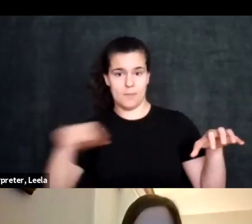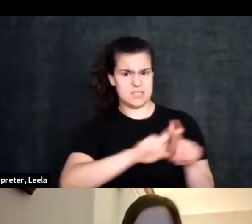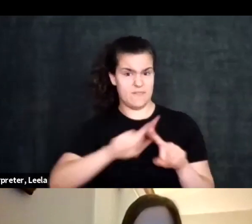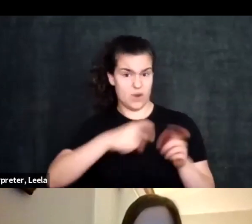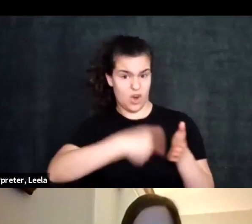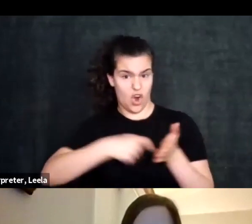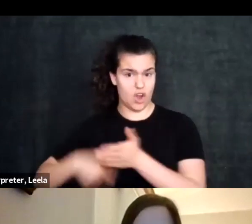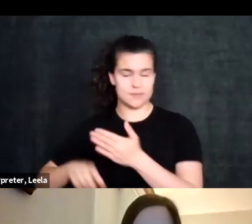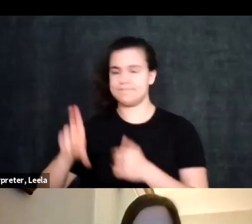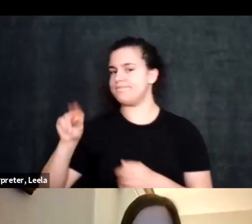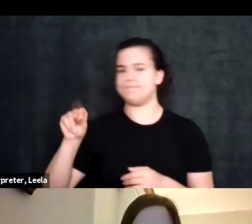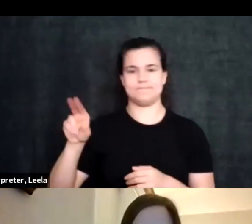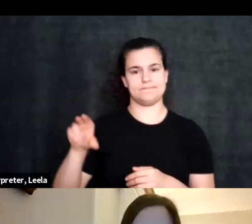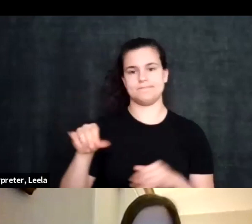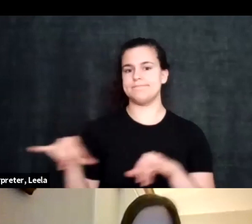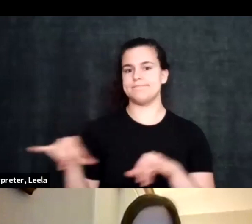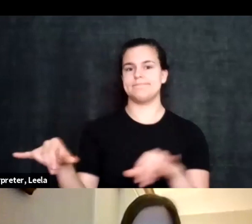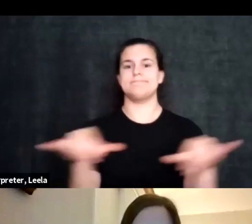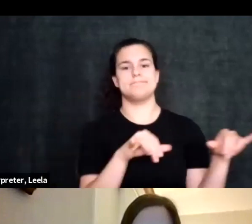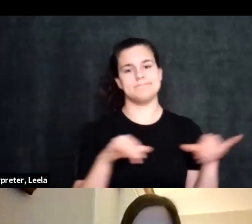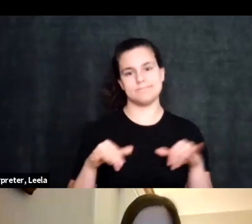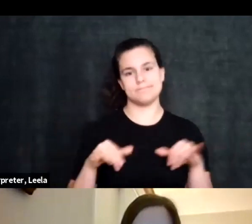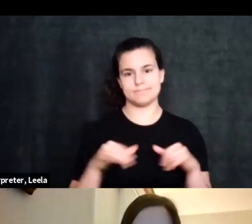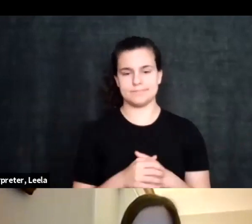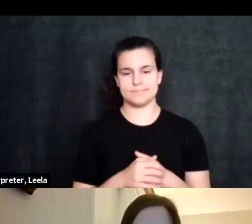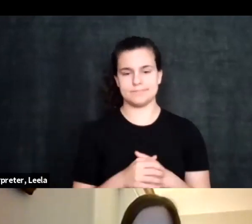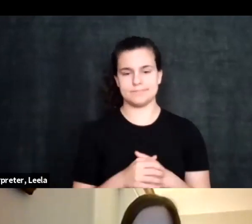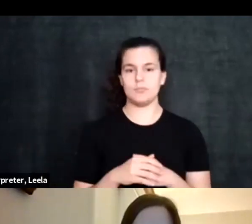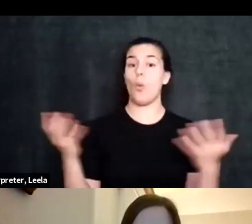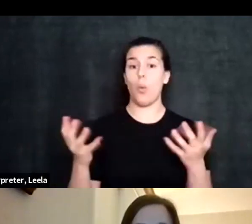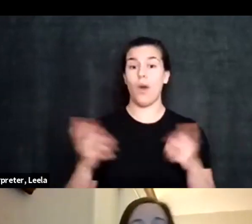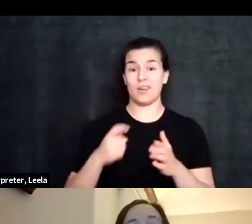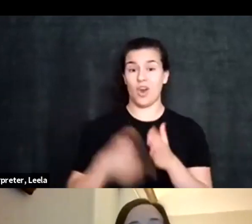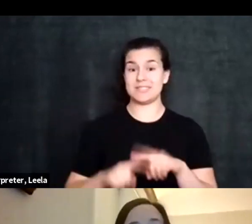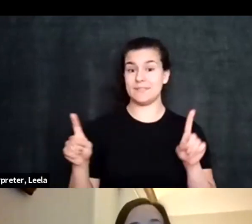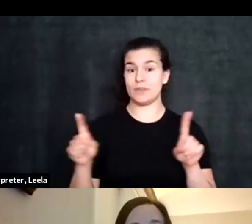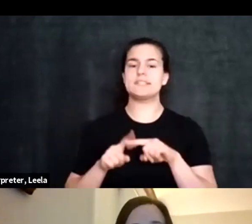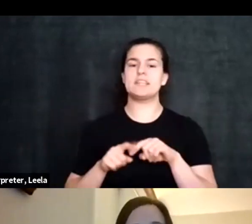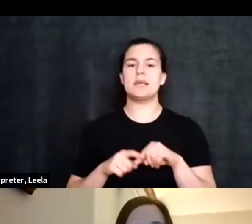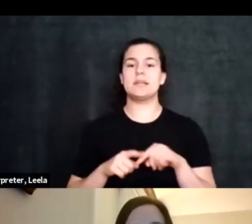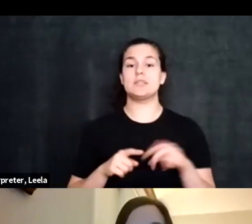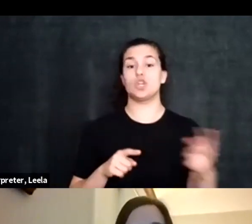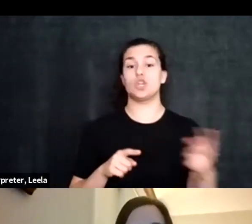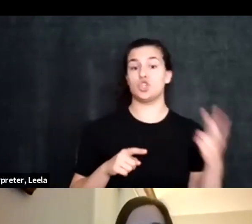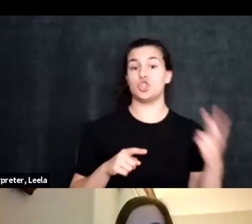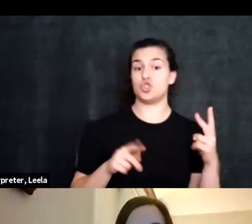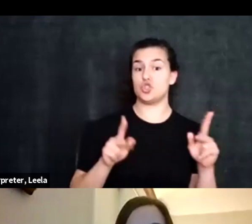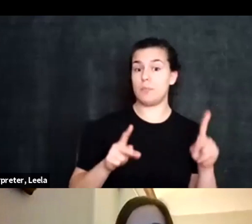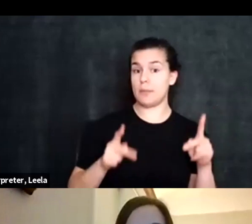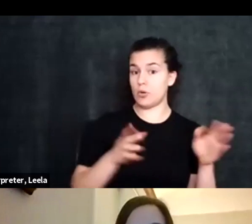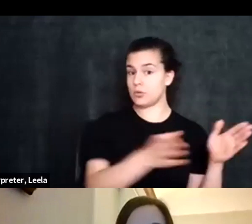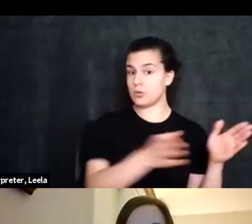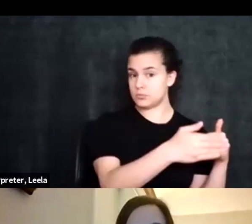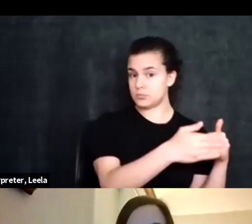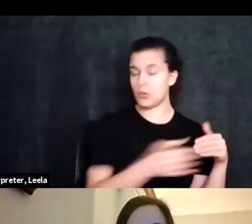No, the cost does not differentiate between the halls. The only thing that is different is whether you're in a 2-person suite or if you're in